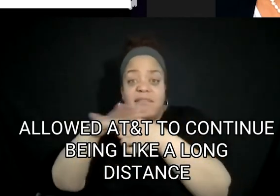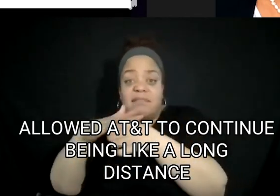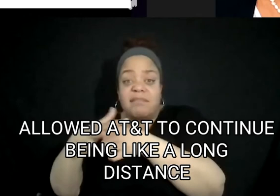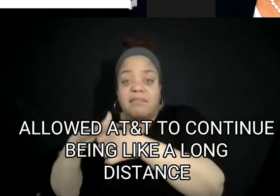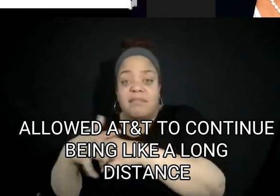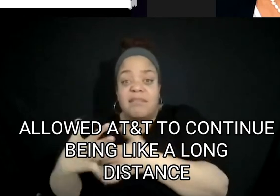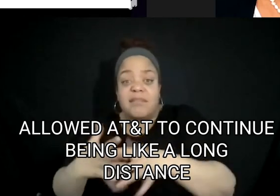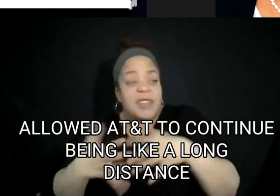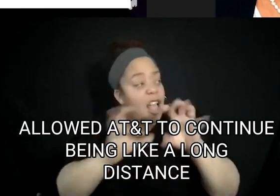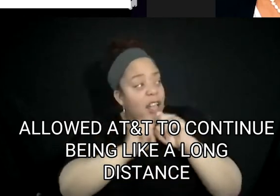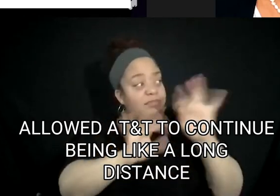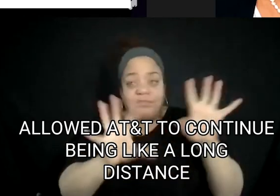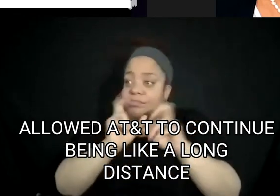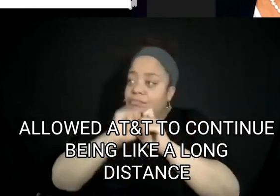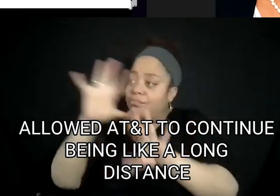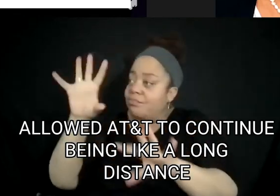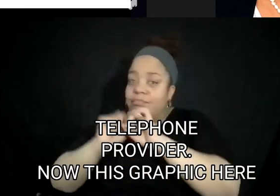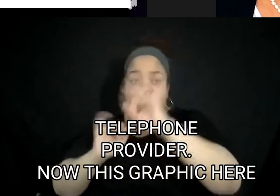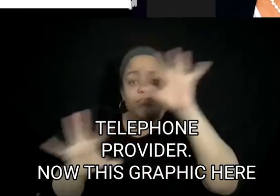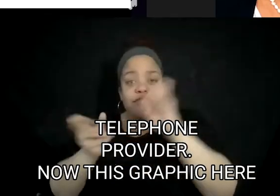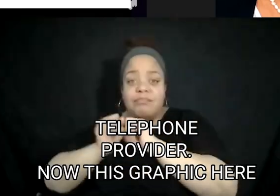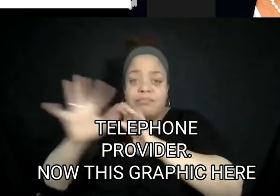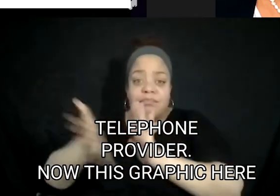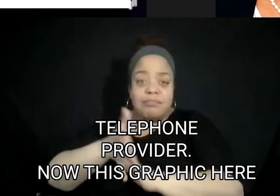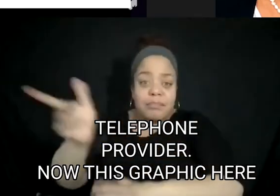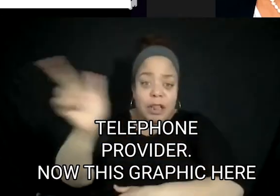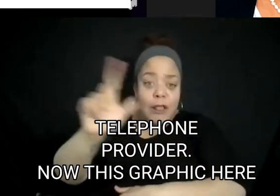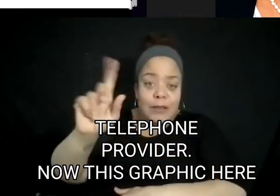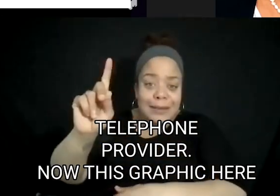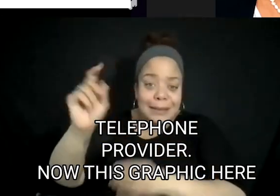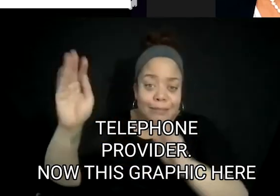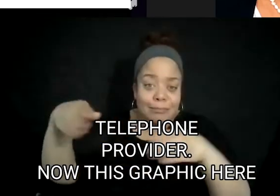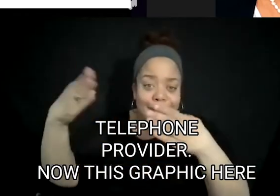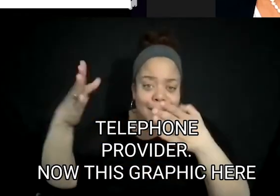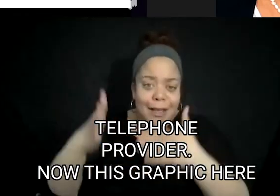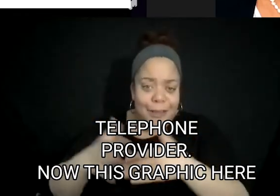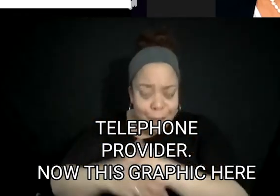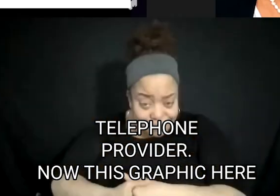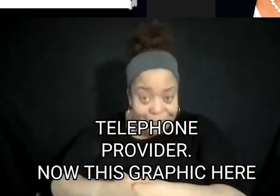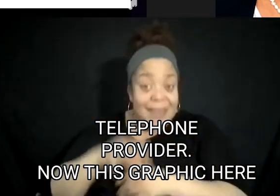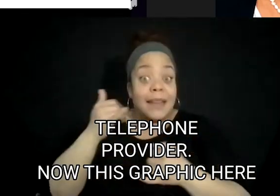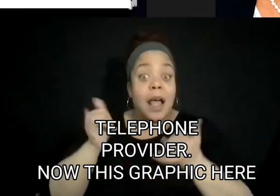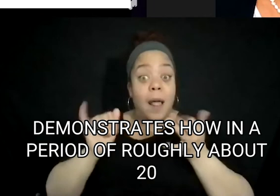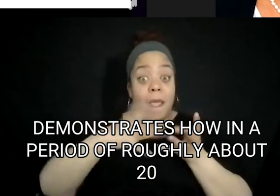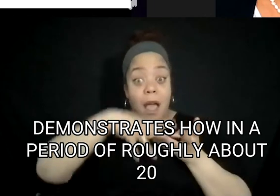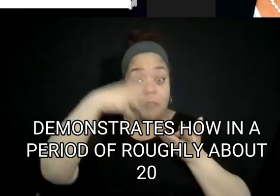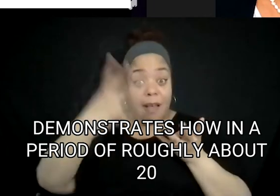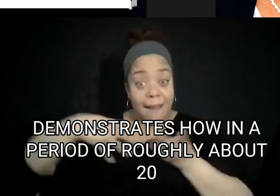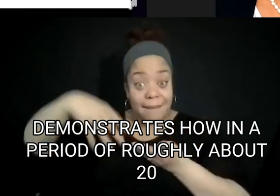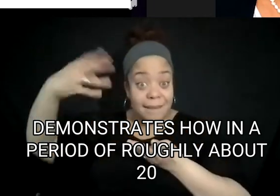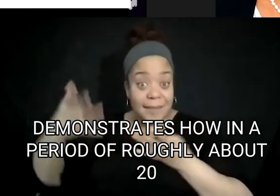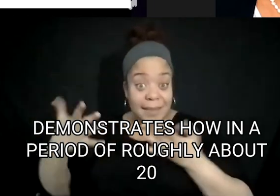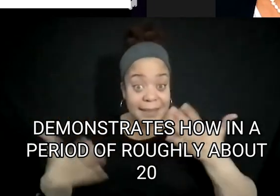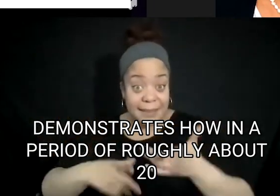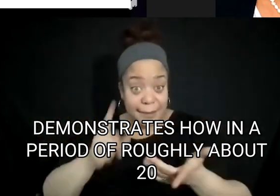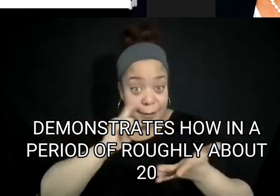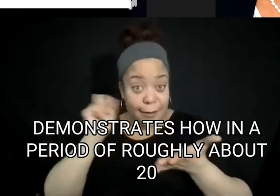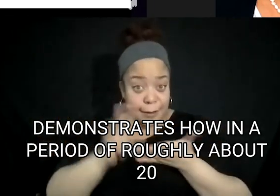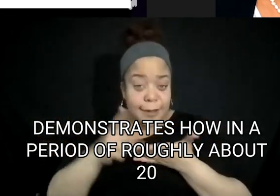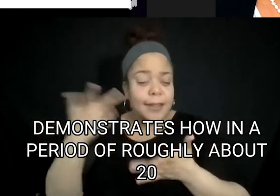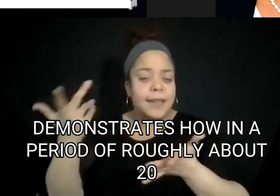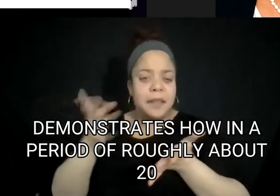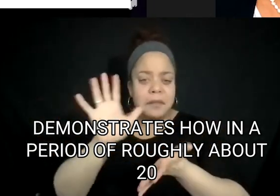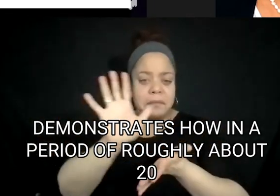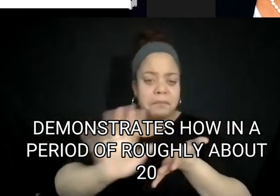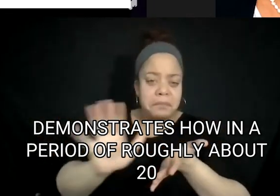graphic here demonstrates how in a period of roughly about 20 years, AT&T went from being a singular monopoly to pretty